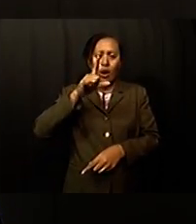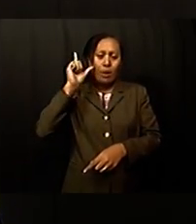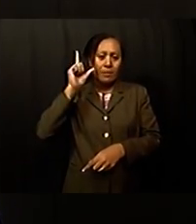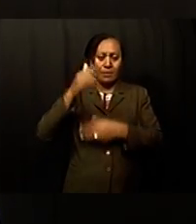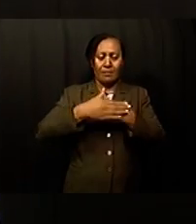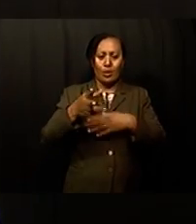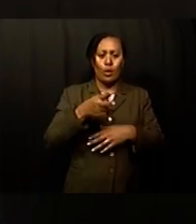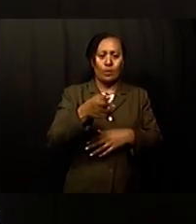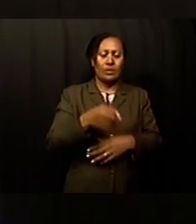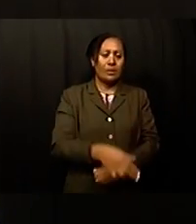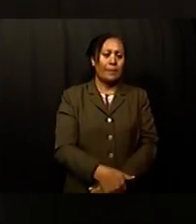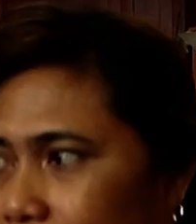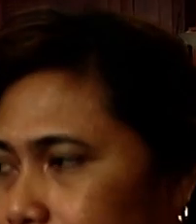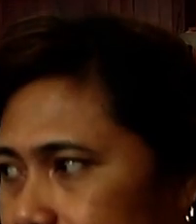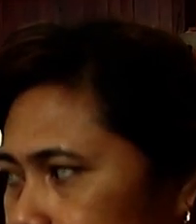yesterday.